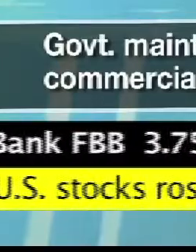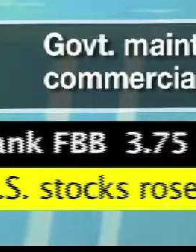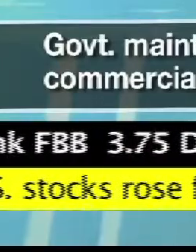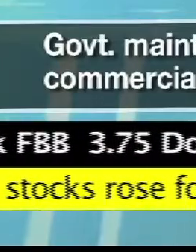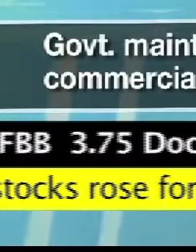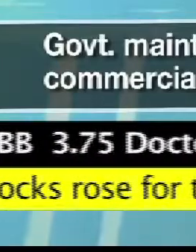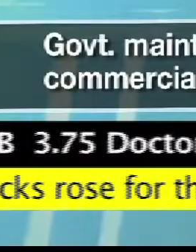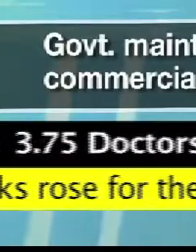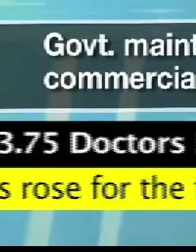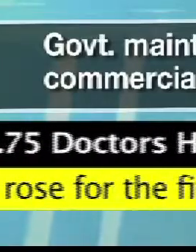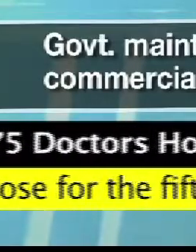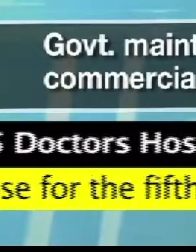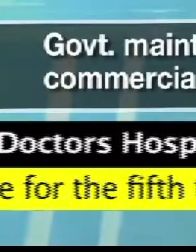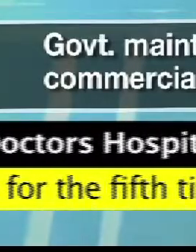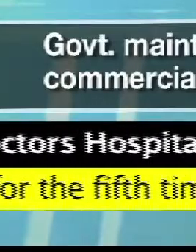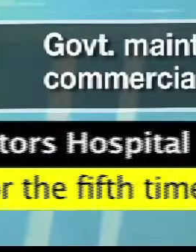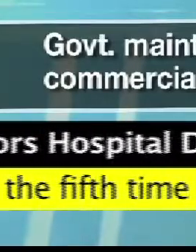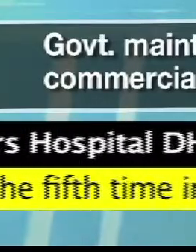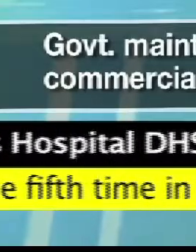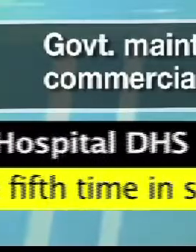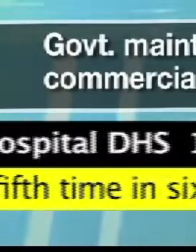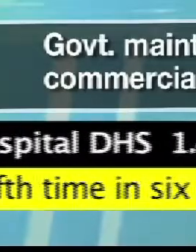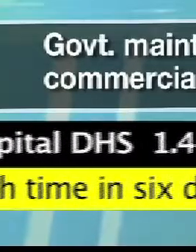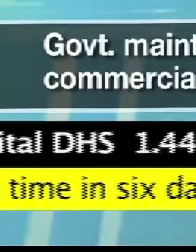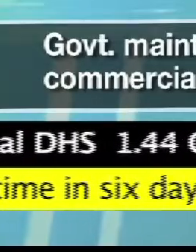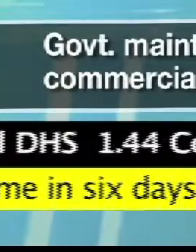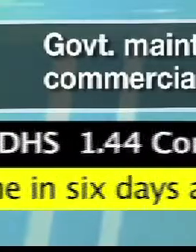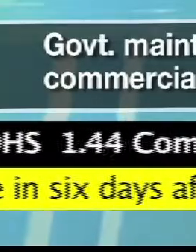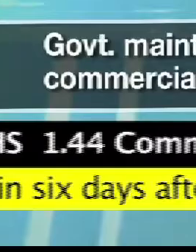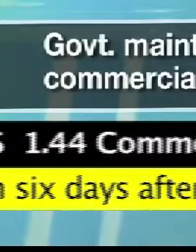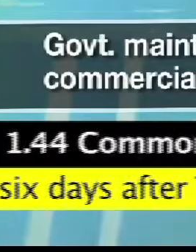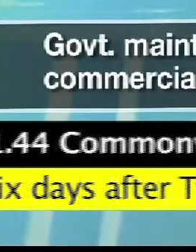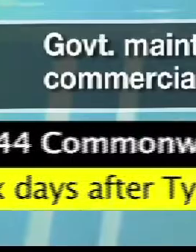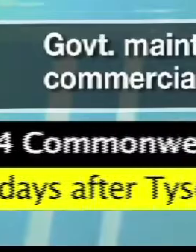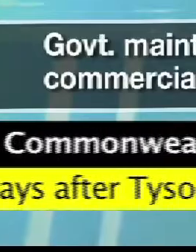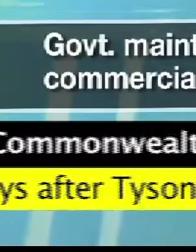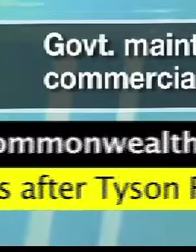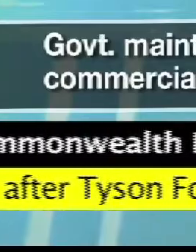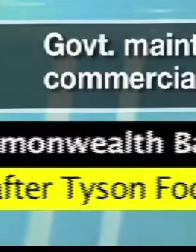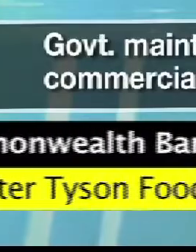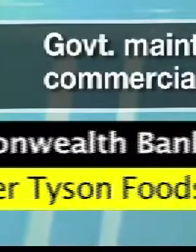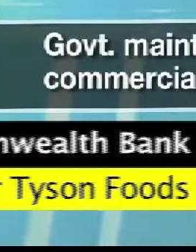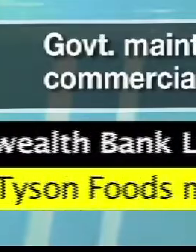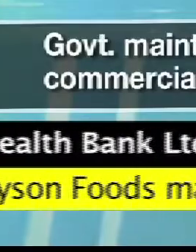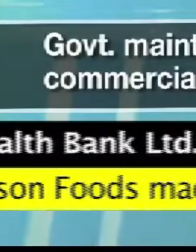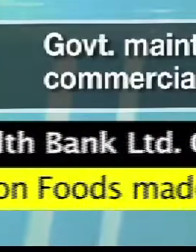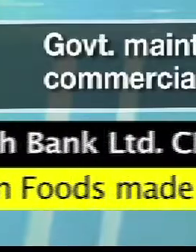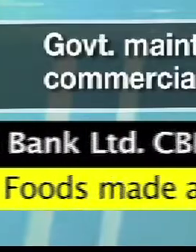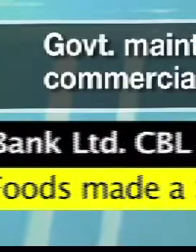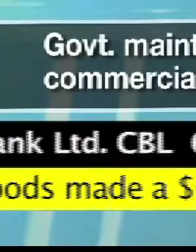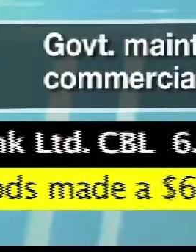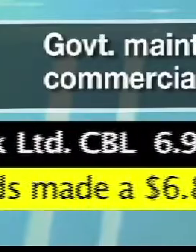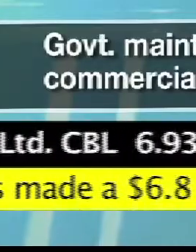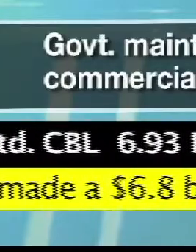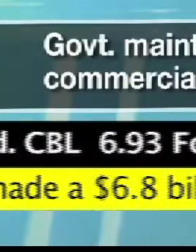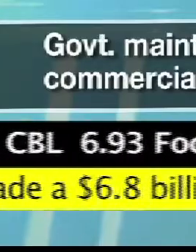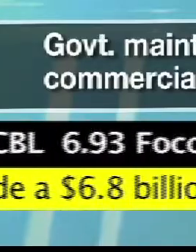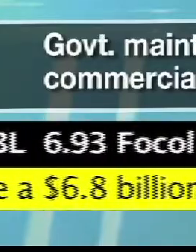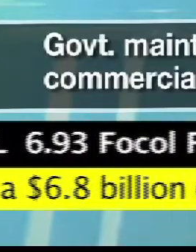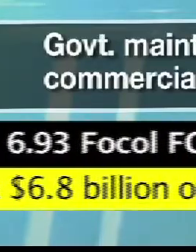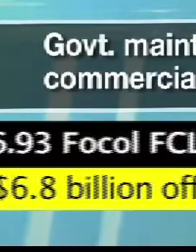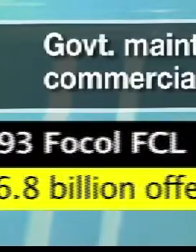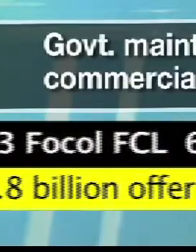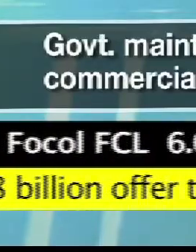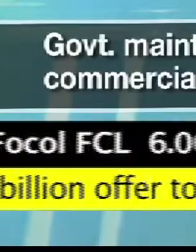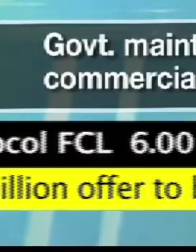as more developments come on stream throughout the Bahamas. Recognizing this, Minister of State for Finance Michael Halkitis stressed the importance of forging